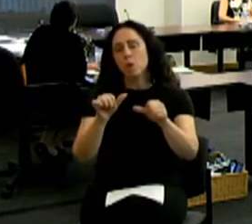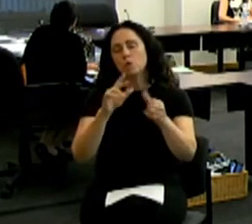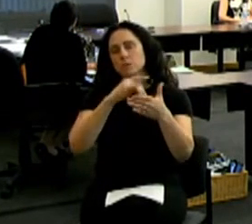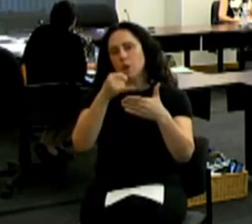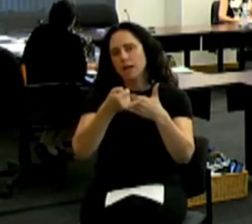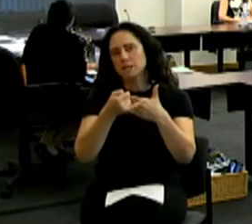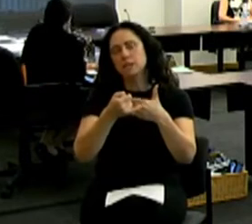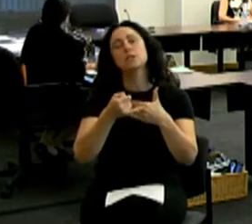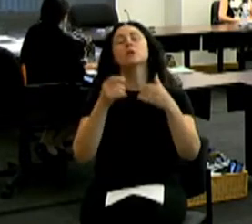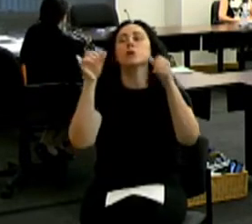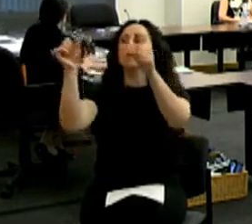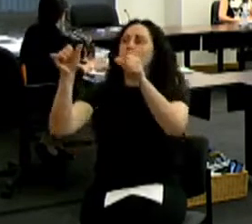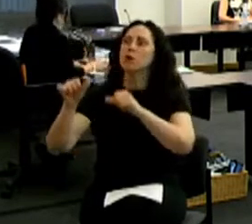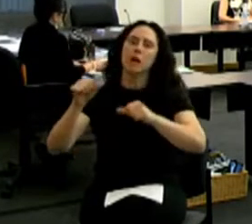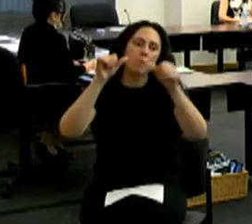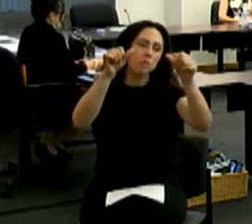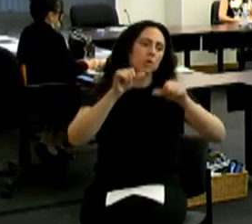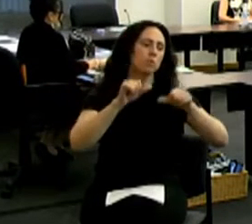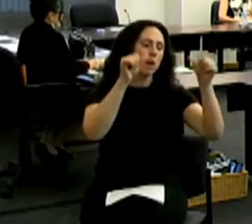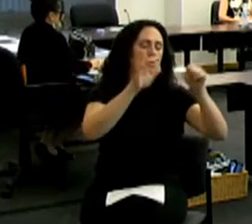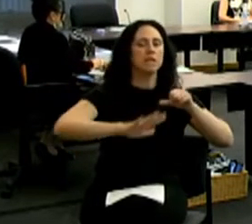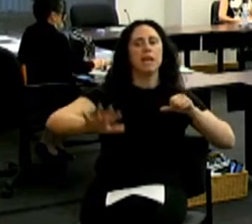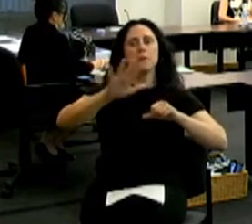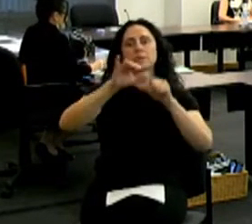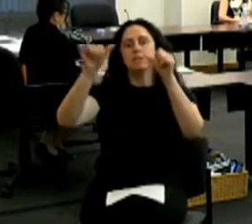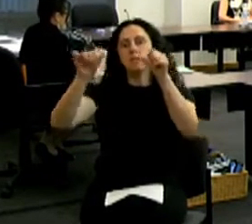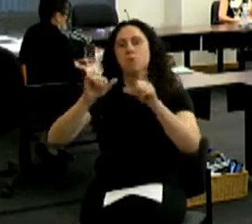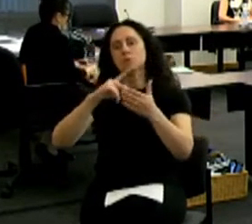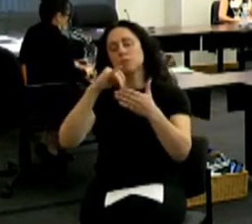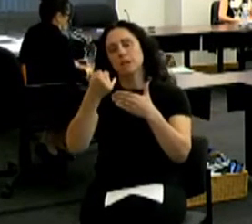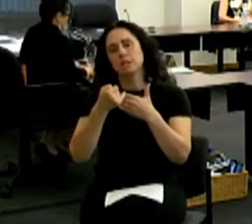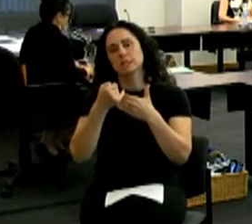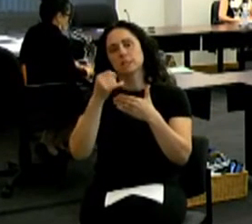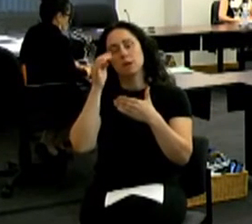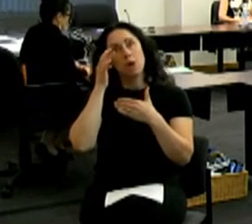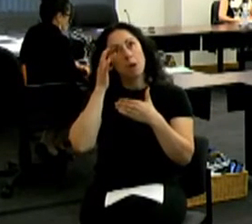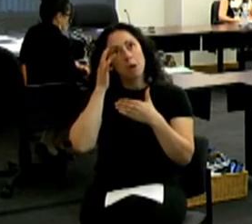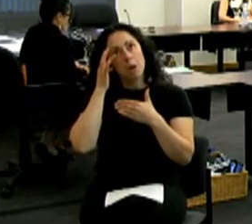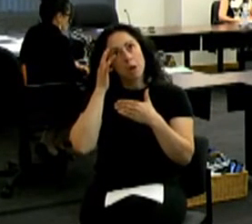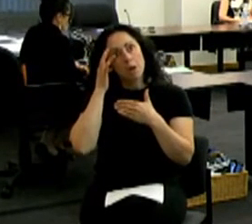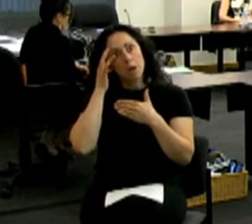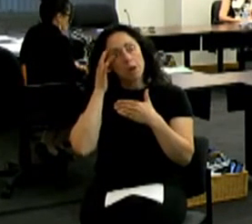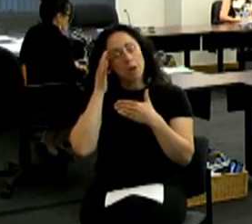which were put up around campus for Mental Health Week. The poster project, basically, it was